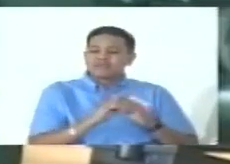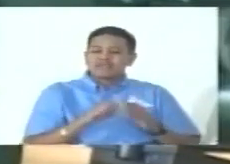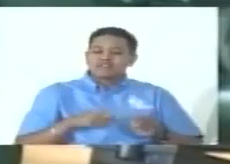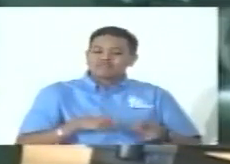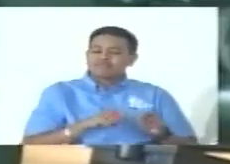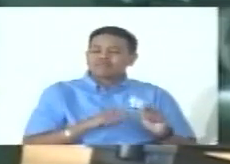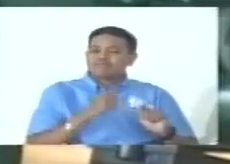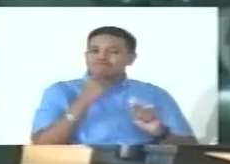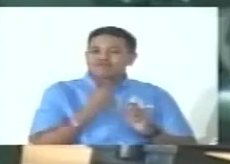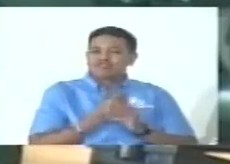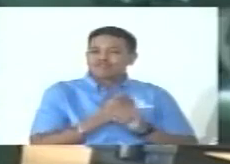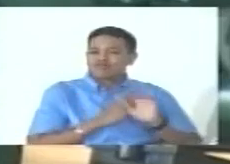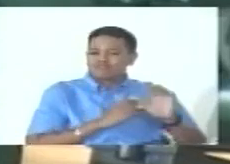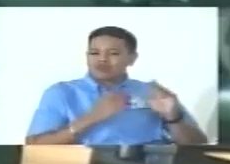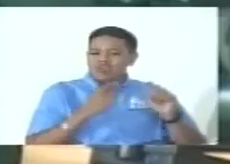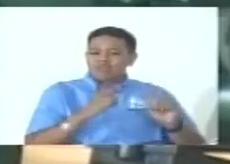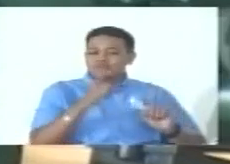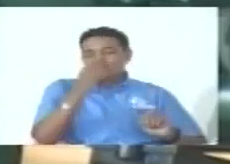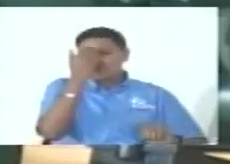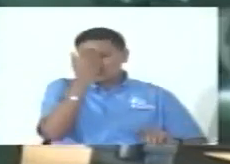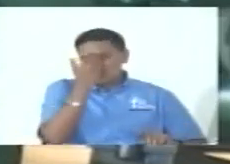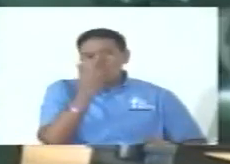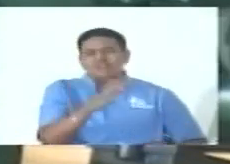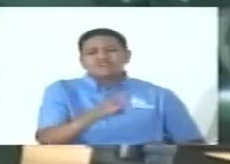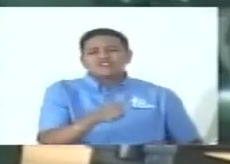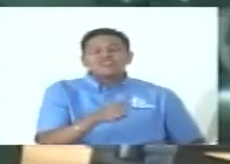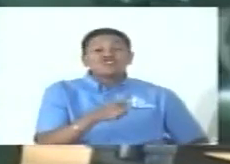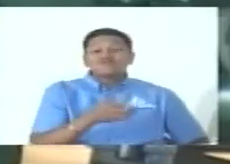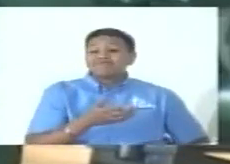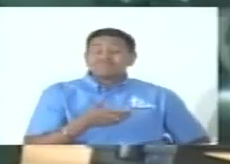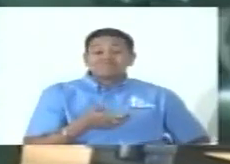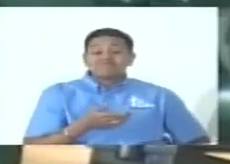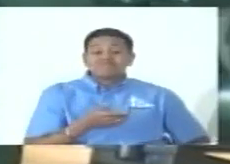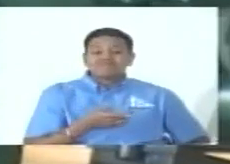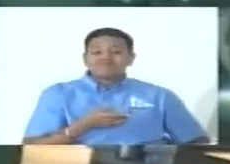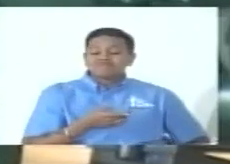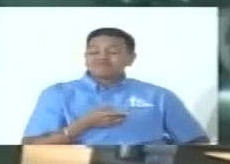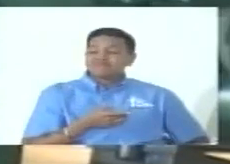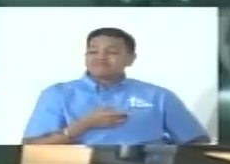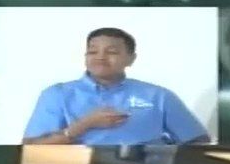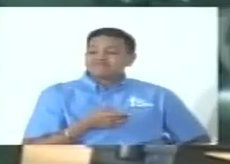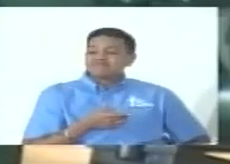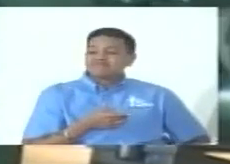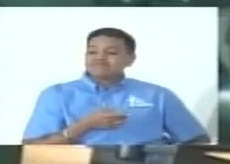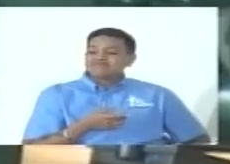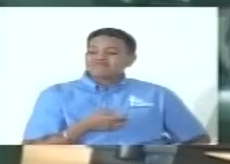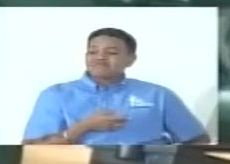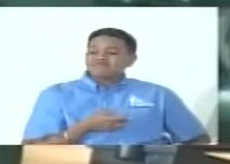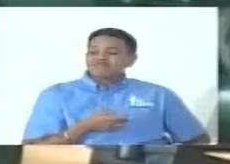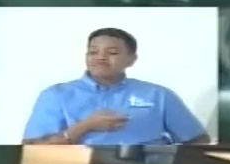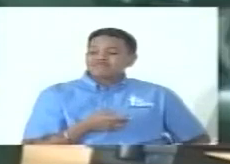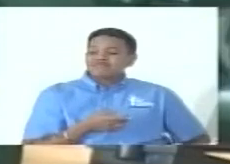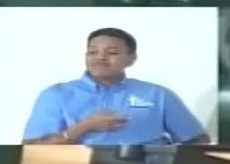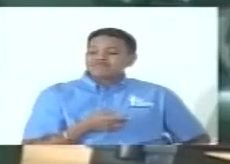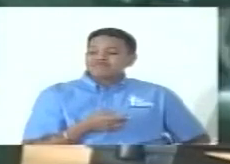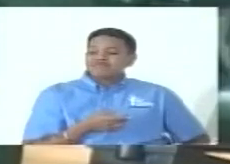industry. And you know that that would have been, in terms of representing trade